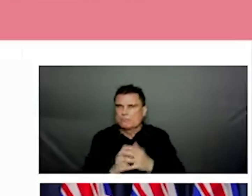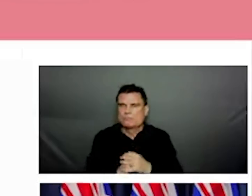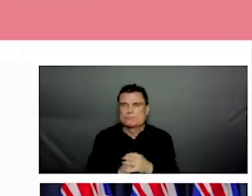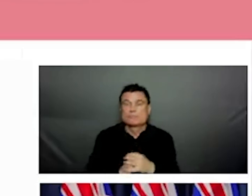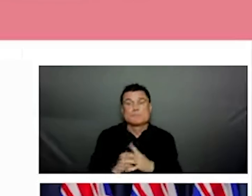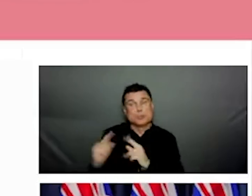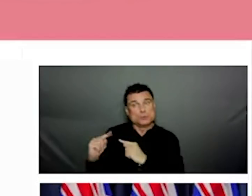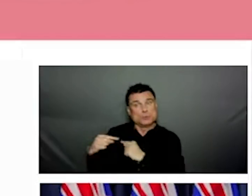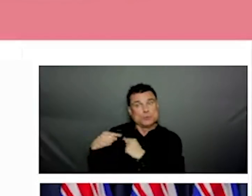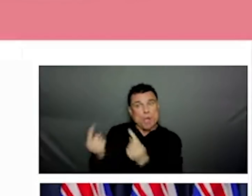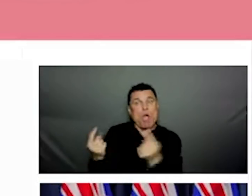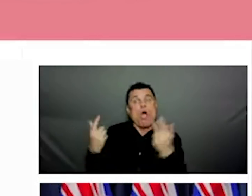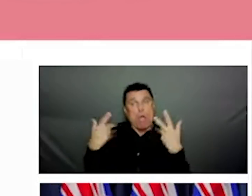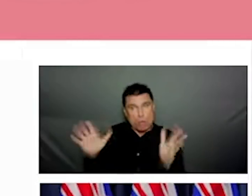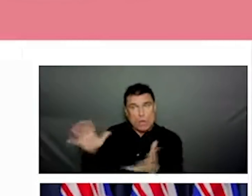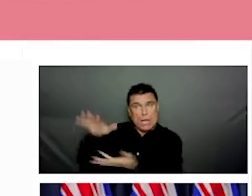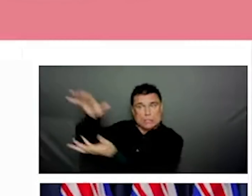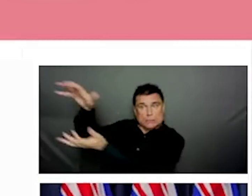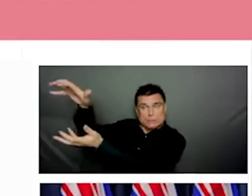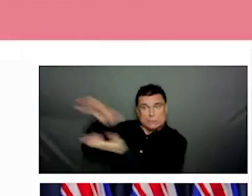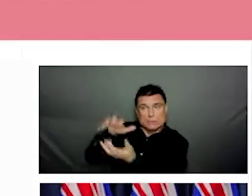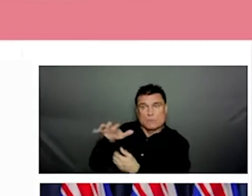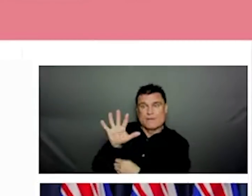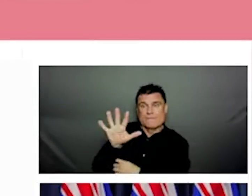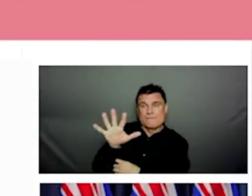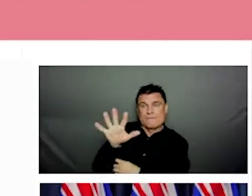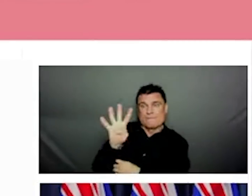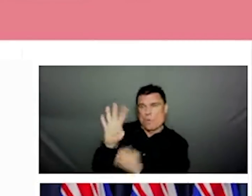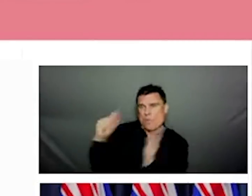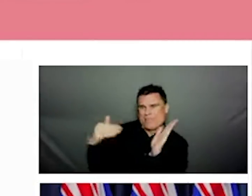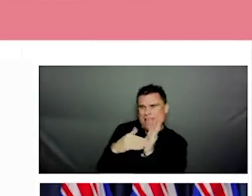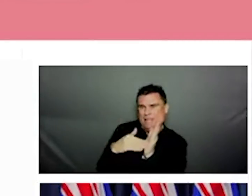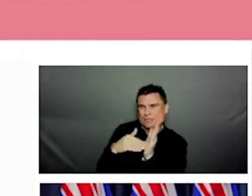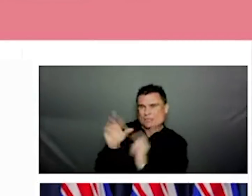54,625 doses of vaccine in the province. Of that,